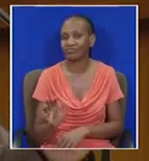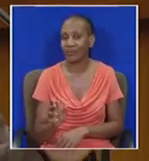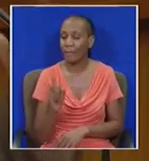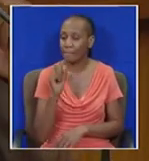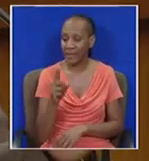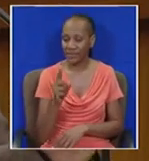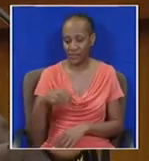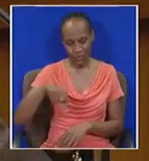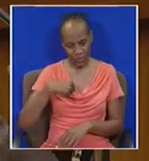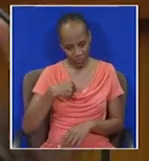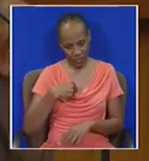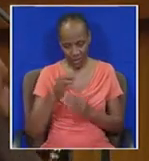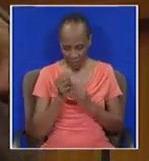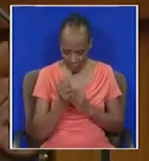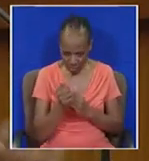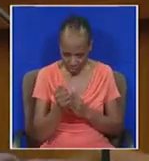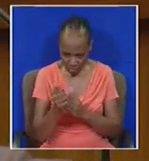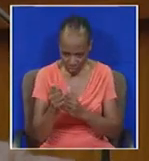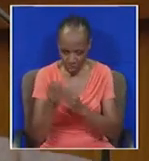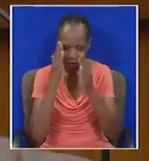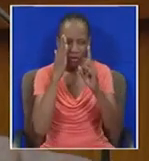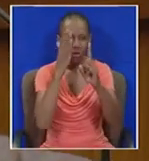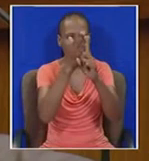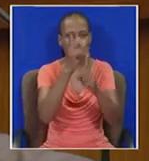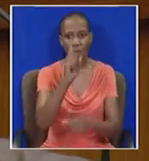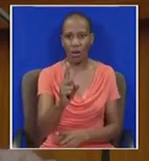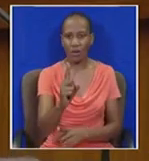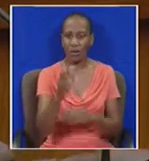a spirit of building a South African nation.